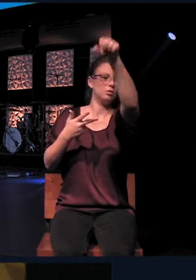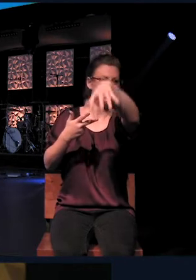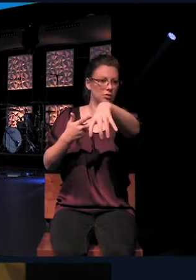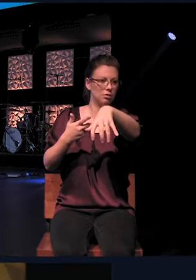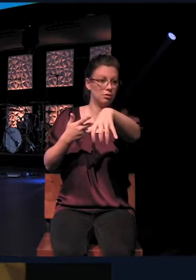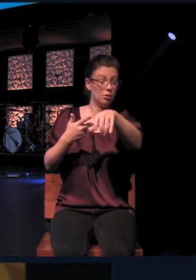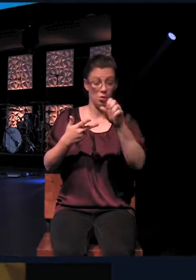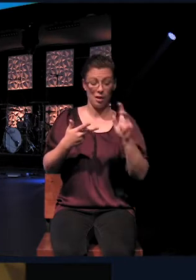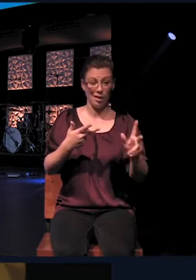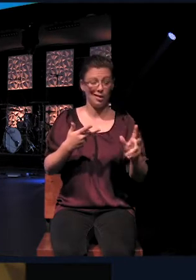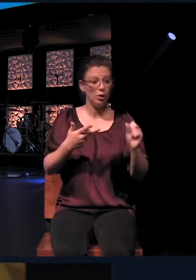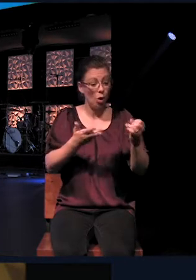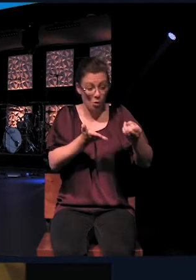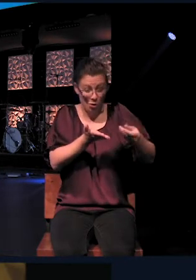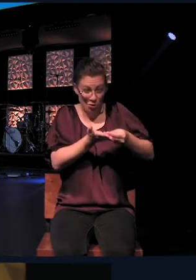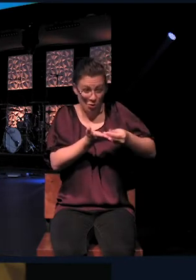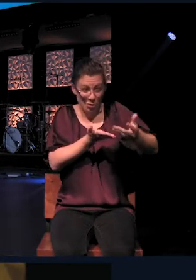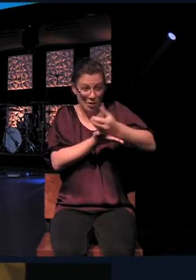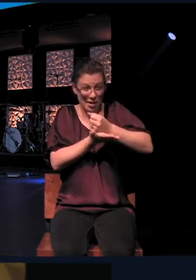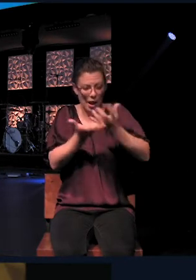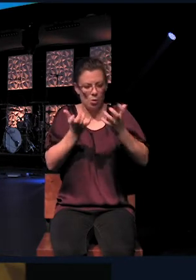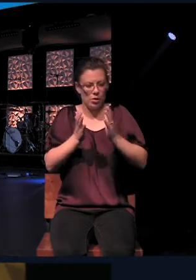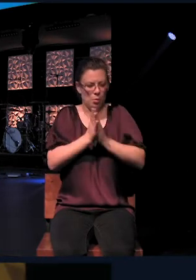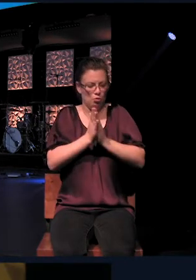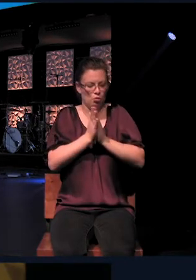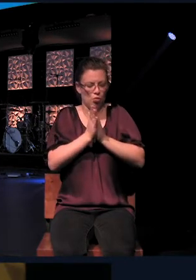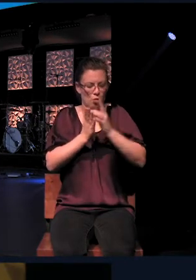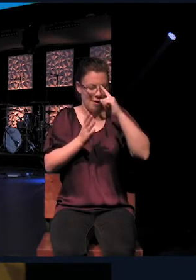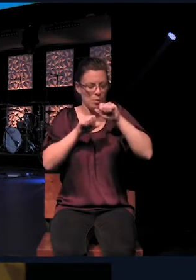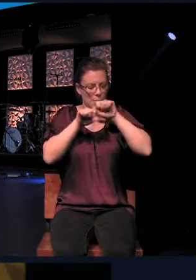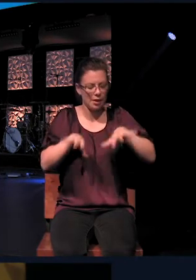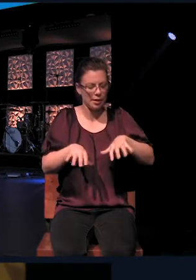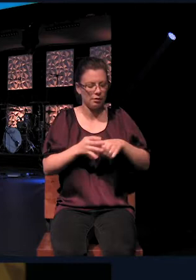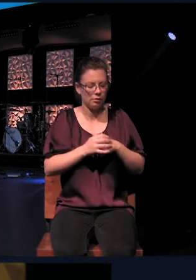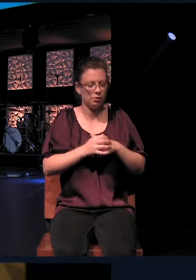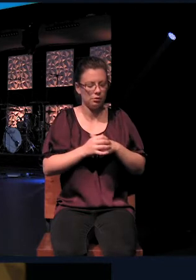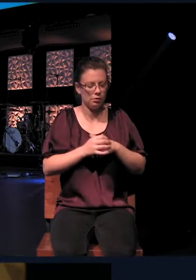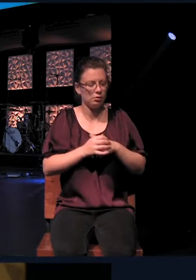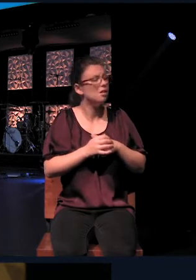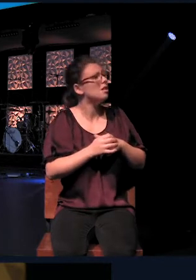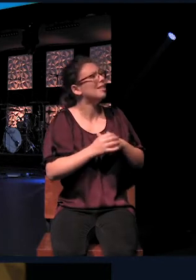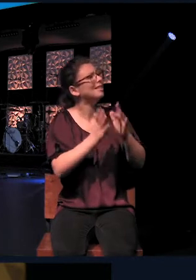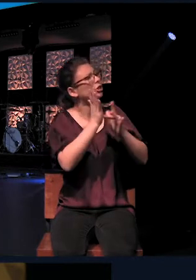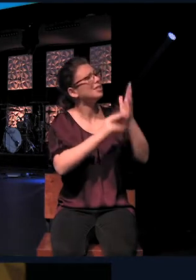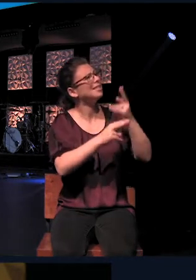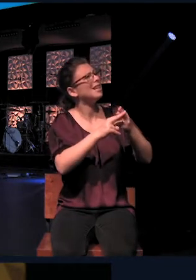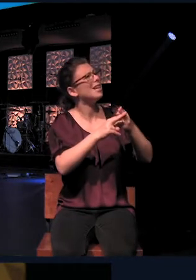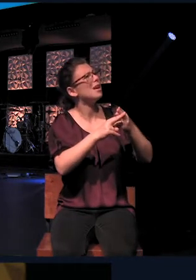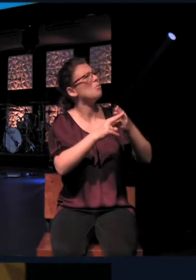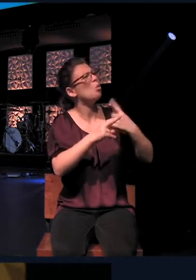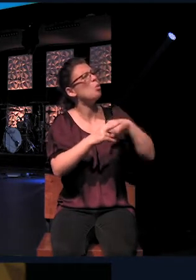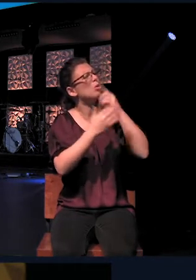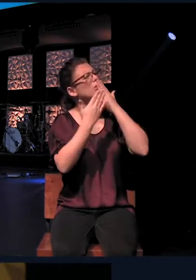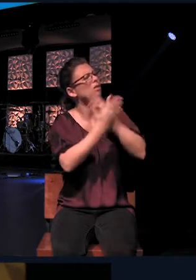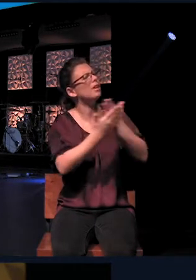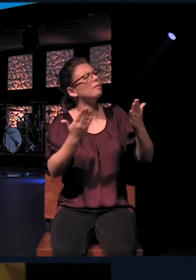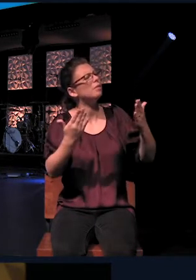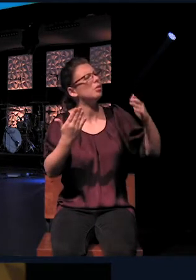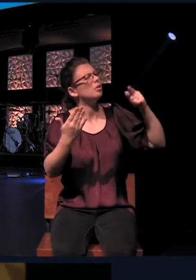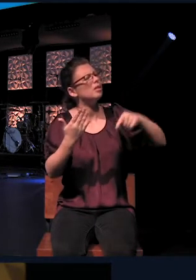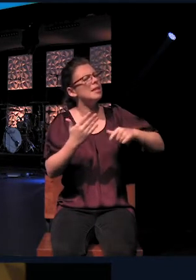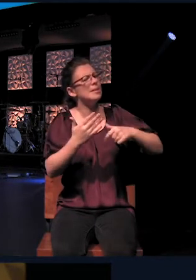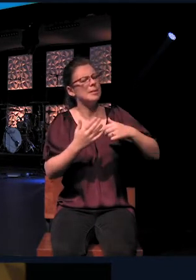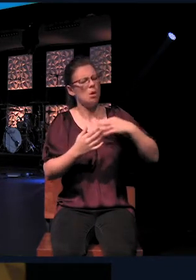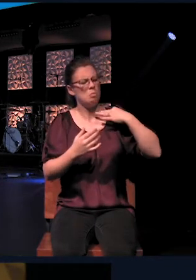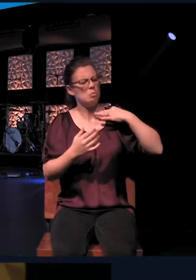and our building giving. In Jesus' name, Father, we come to you and are so grateful, Lord, that you've given us this privilege of